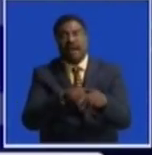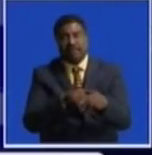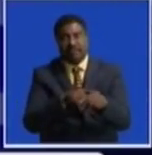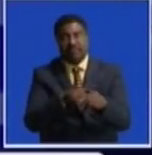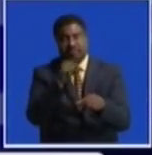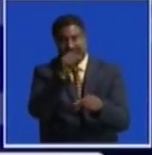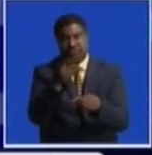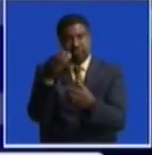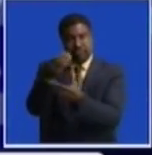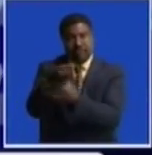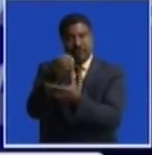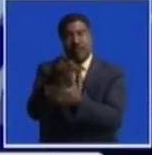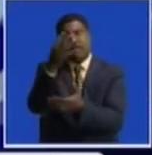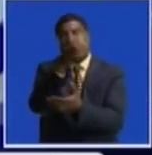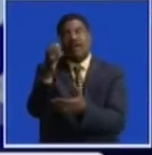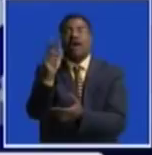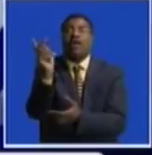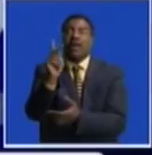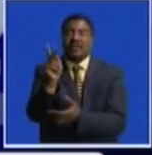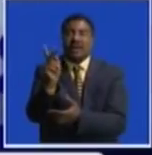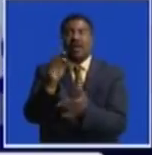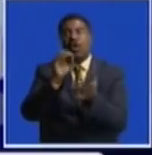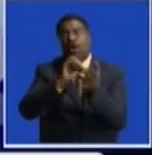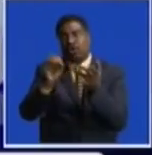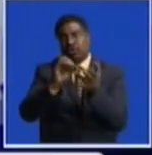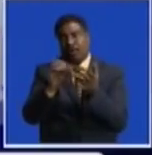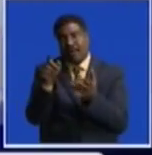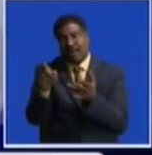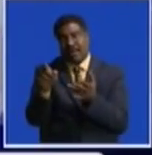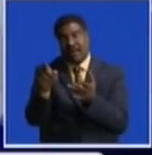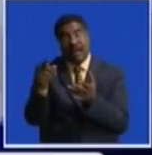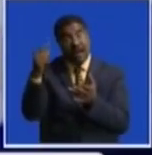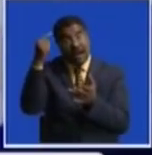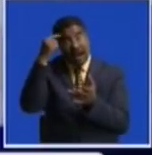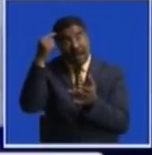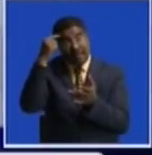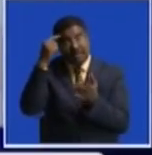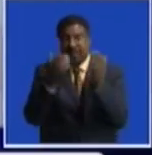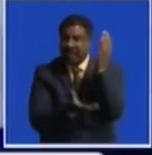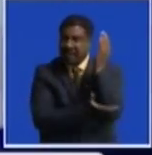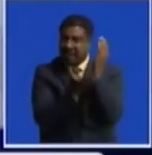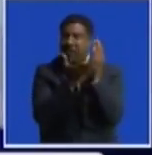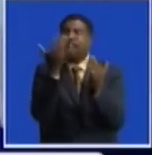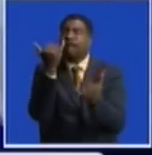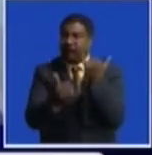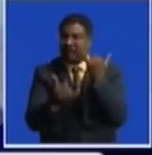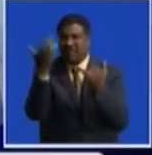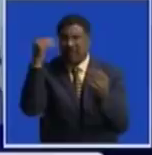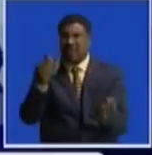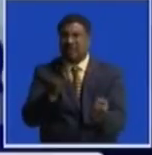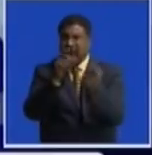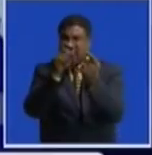farmers started depositing their 400 kwacha contributions in October. And government has this year improved on the challenges the province faced